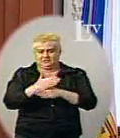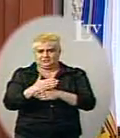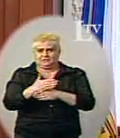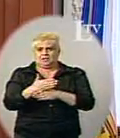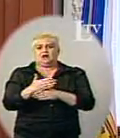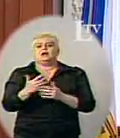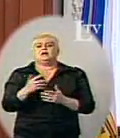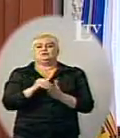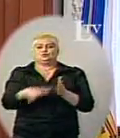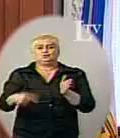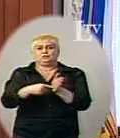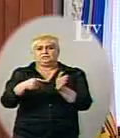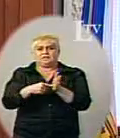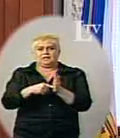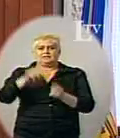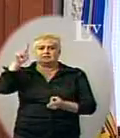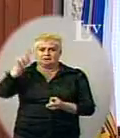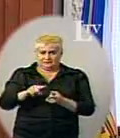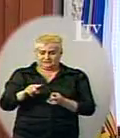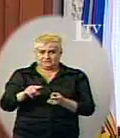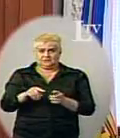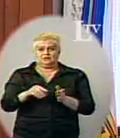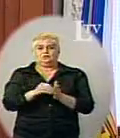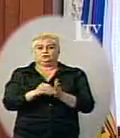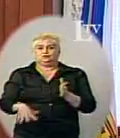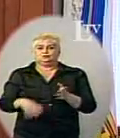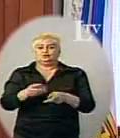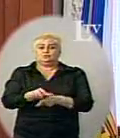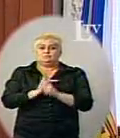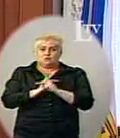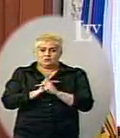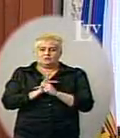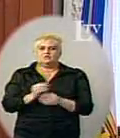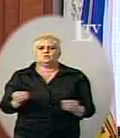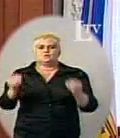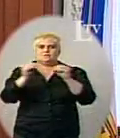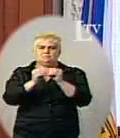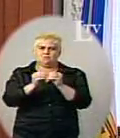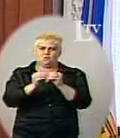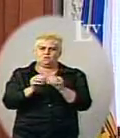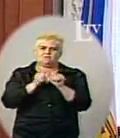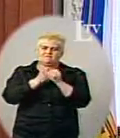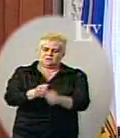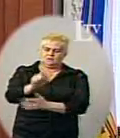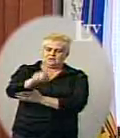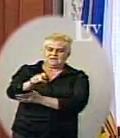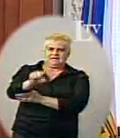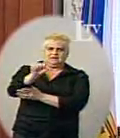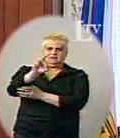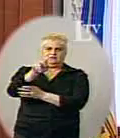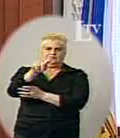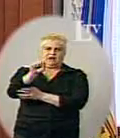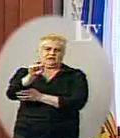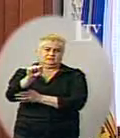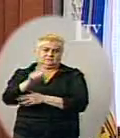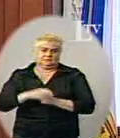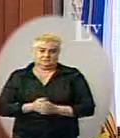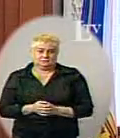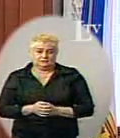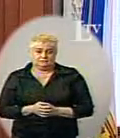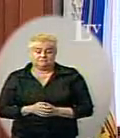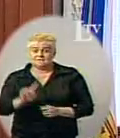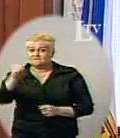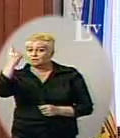and improved student aid with more and better needs-based grants. For the first